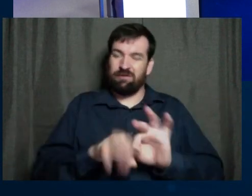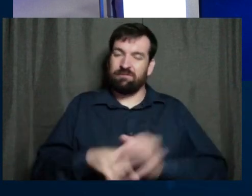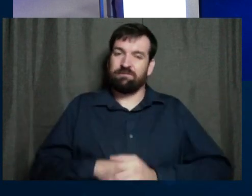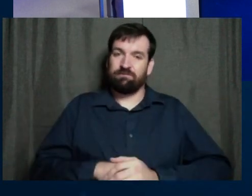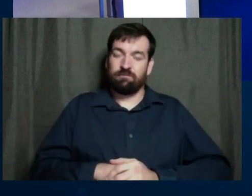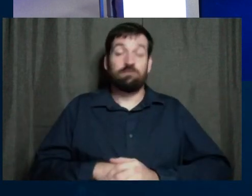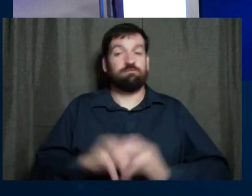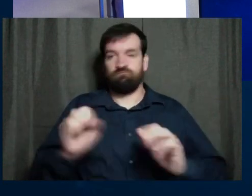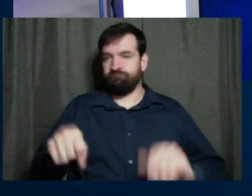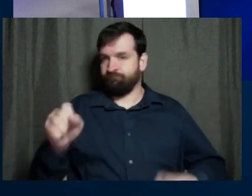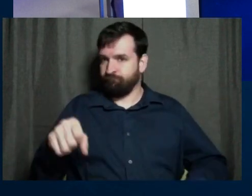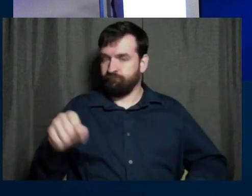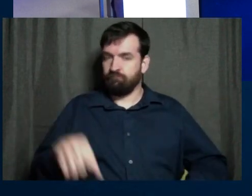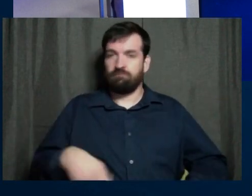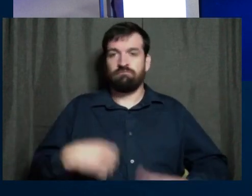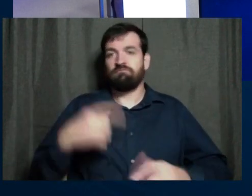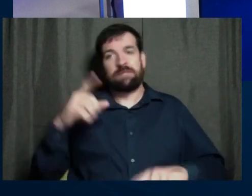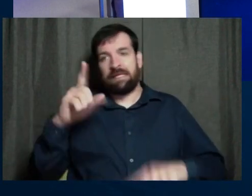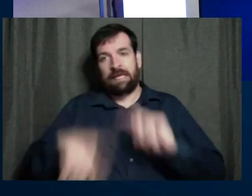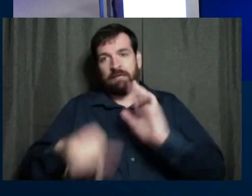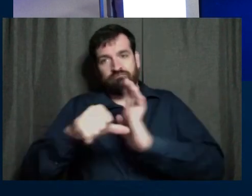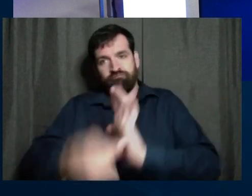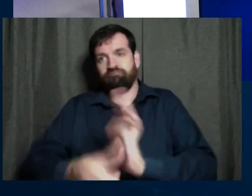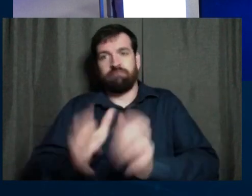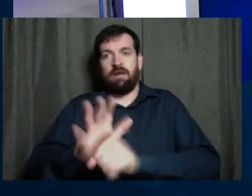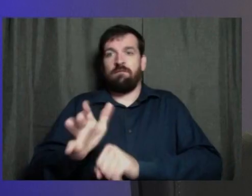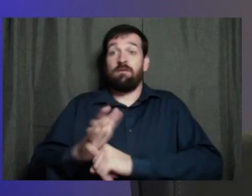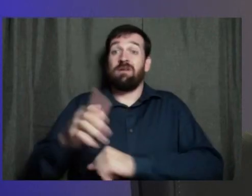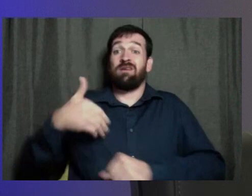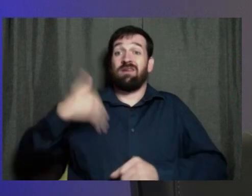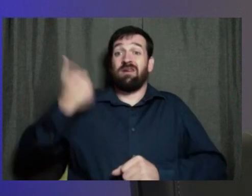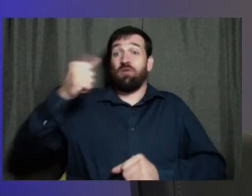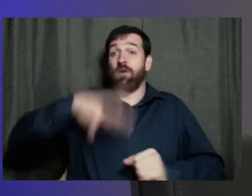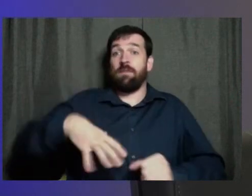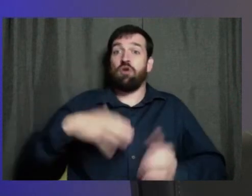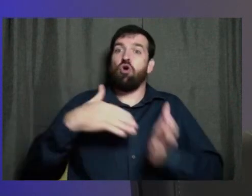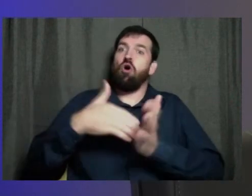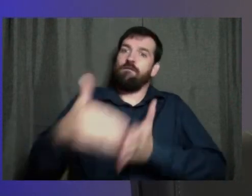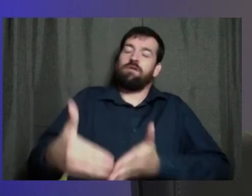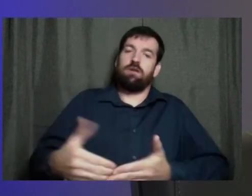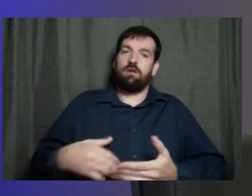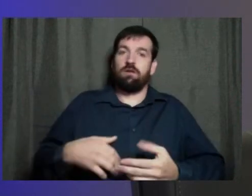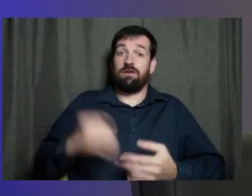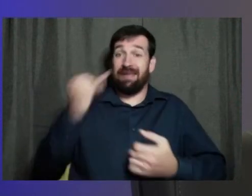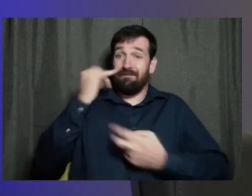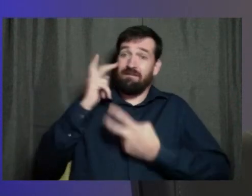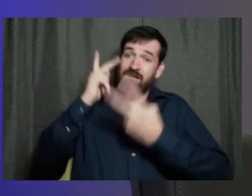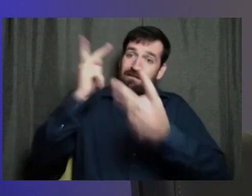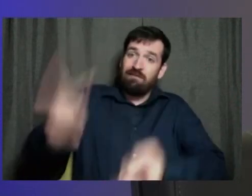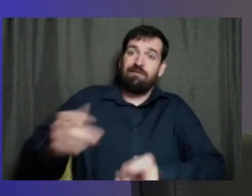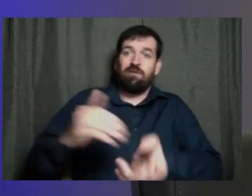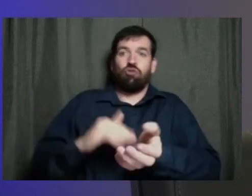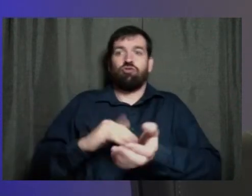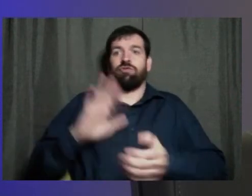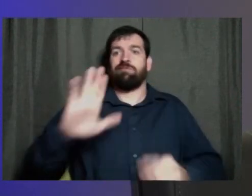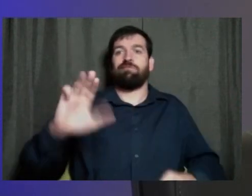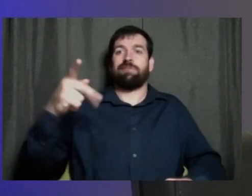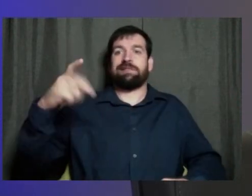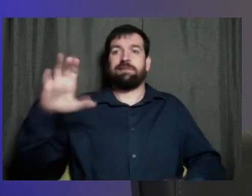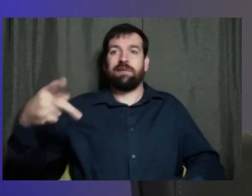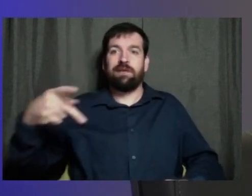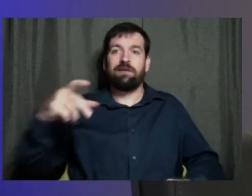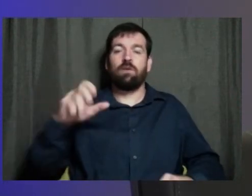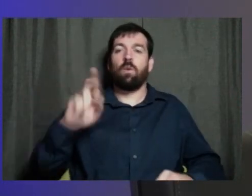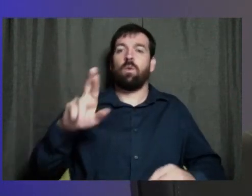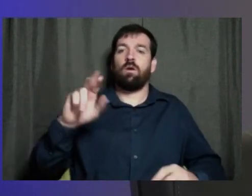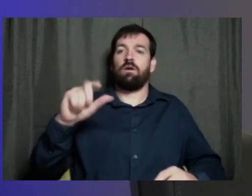I can't emphasize enough that young women are often sort of told, even if they seek care, with their primary care doctor, their gynecologist, they're often